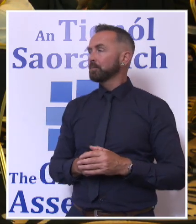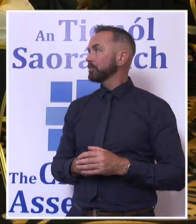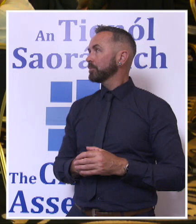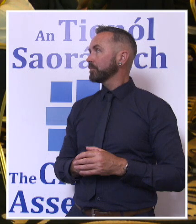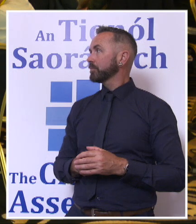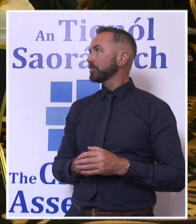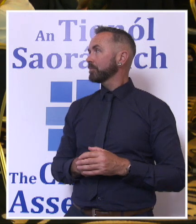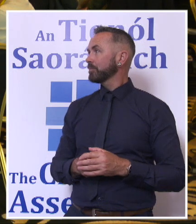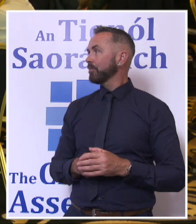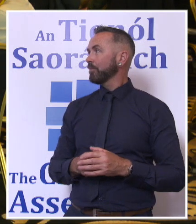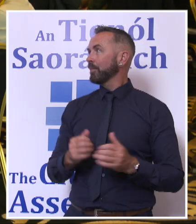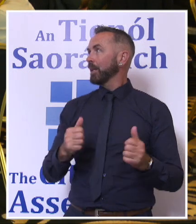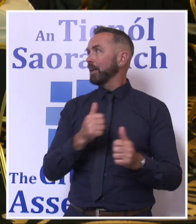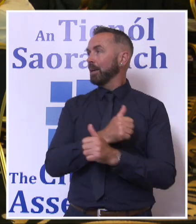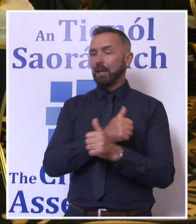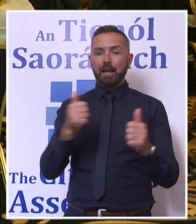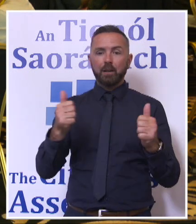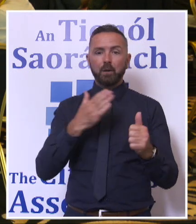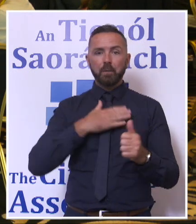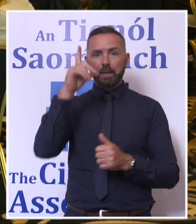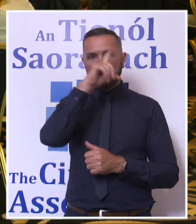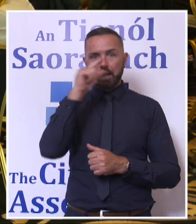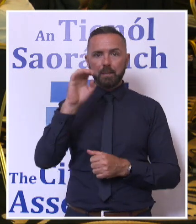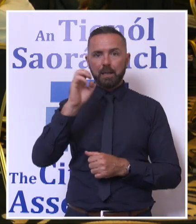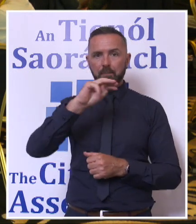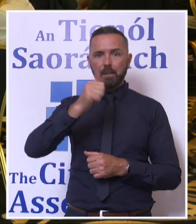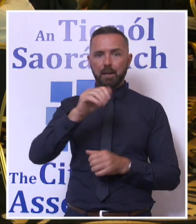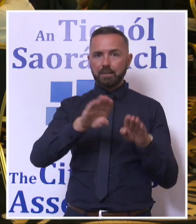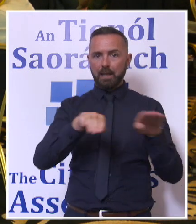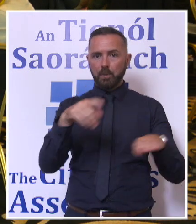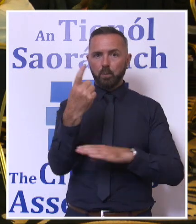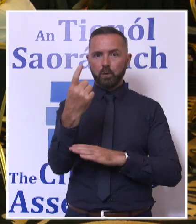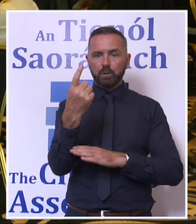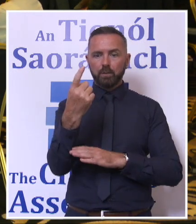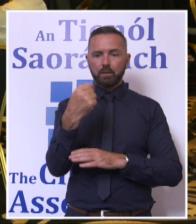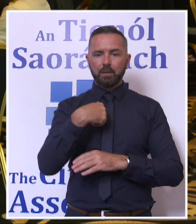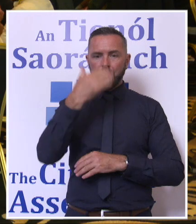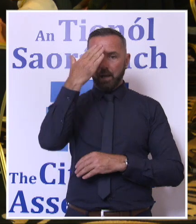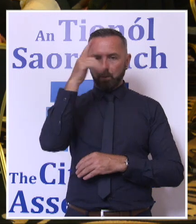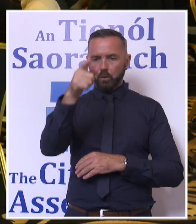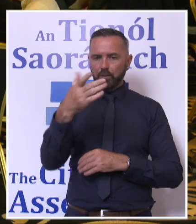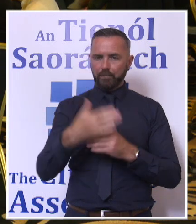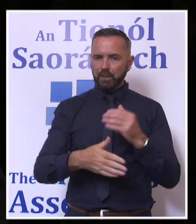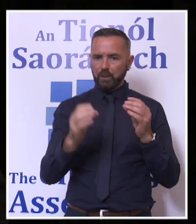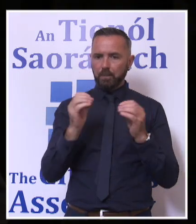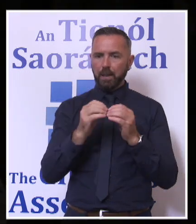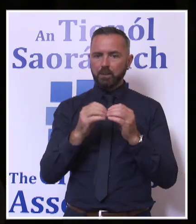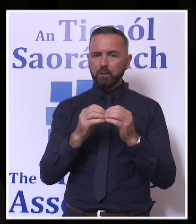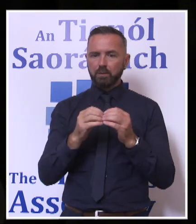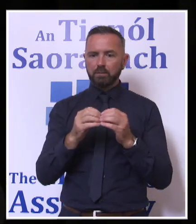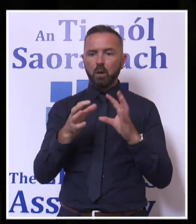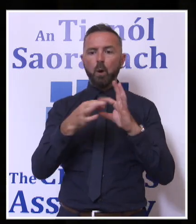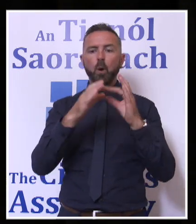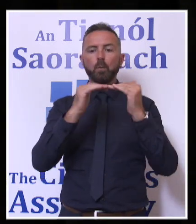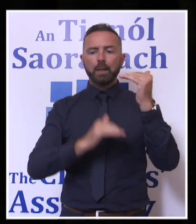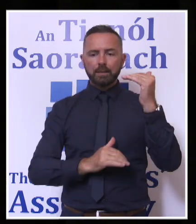Hello, how are you? My name's Emma and I'm from Table 1, and I know you've mentioned like